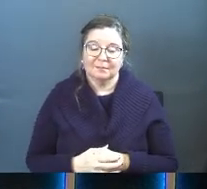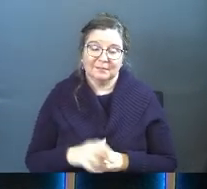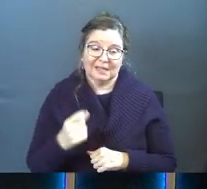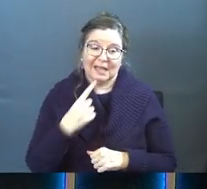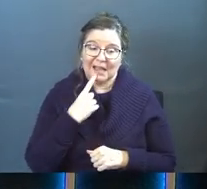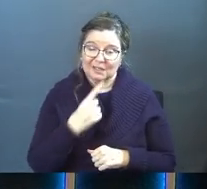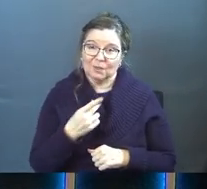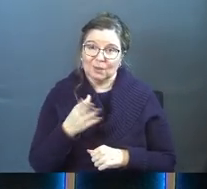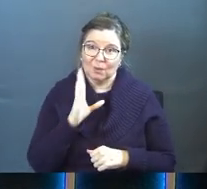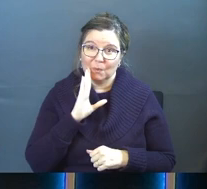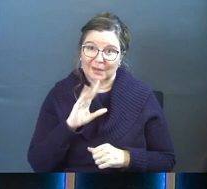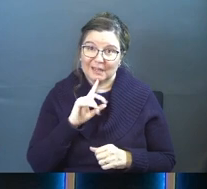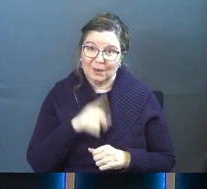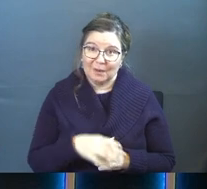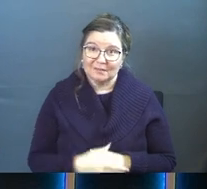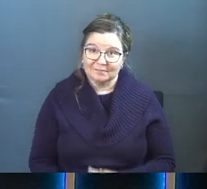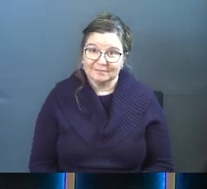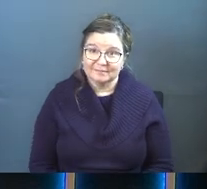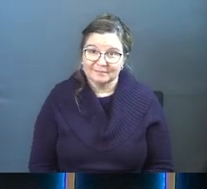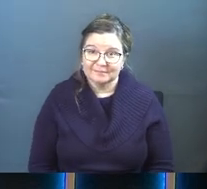Yeah, I told you it was going to get real.